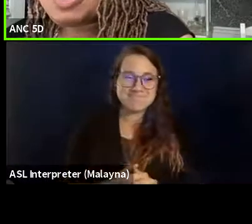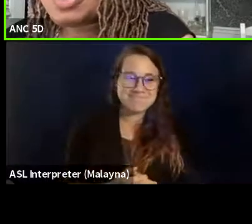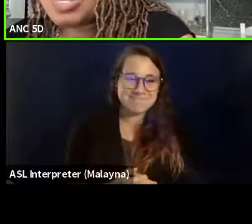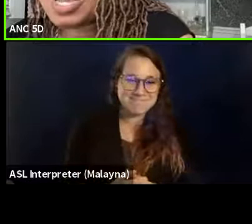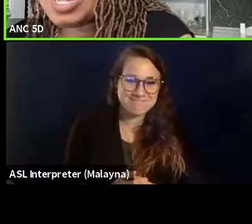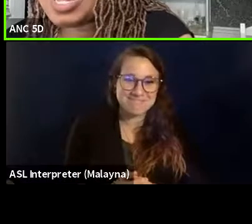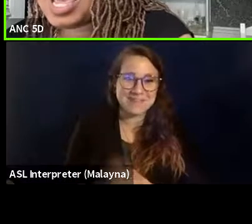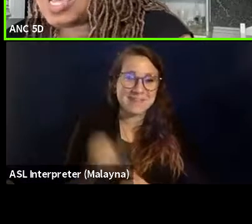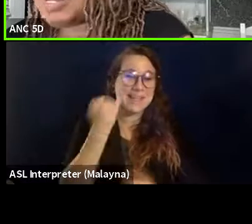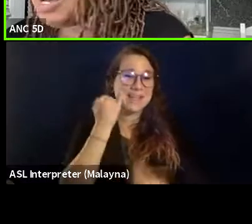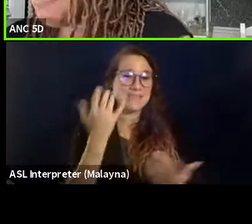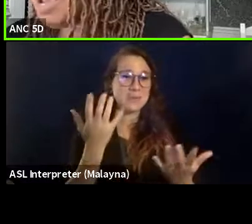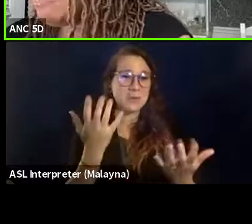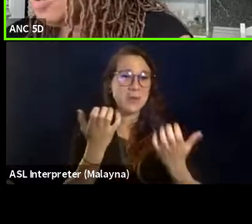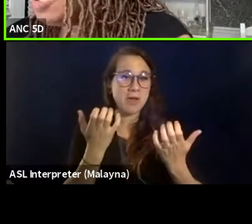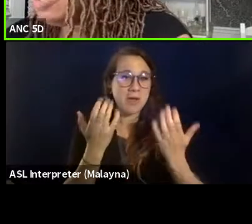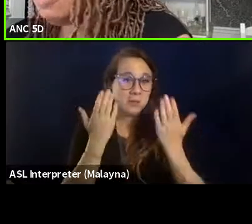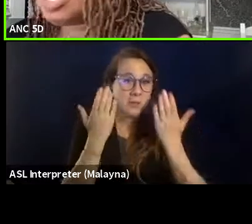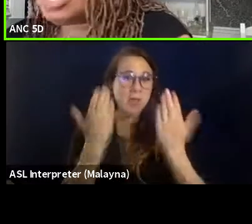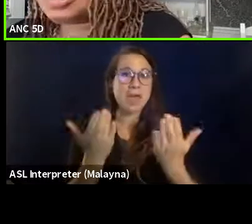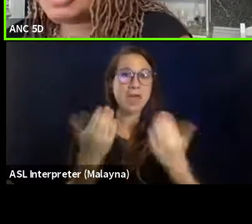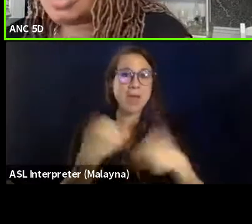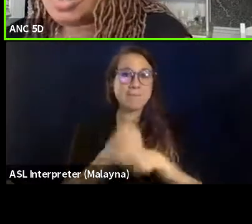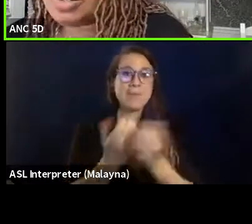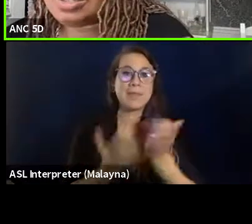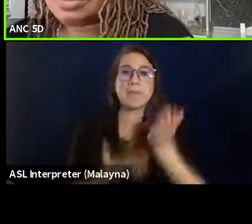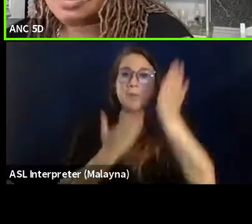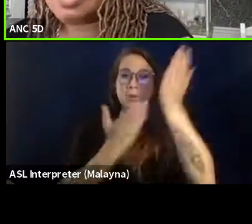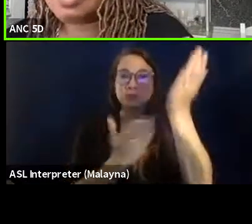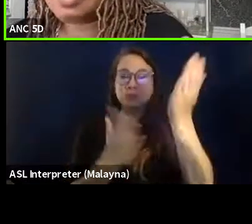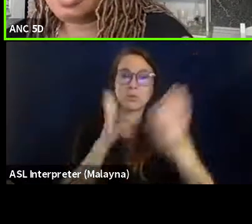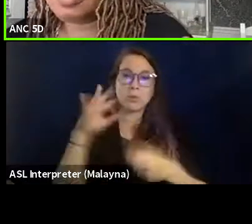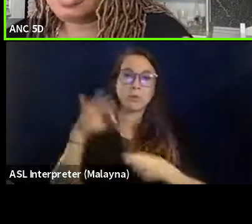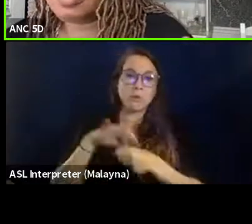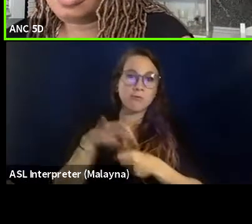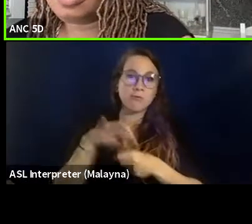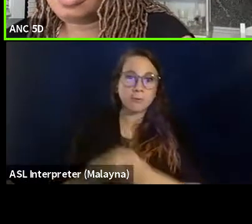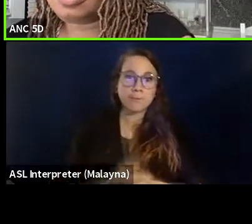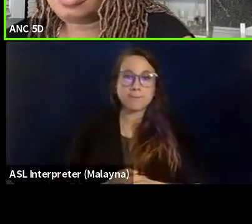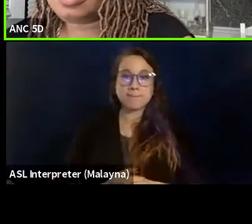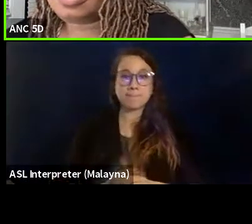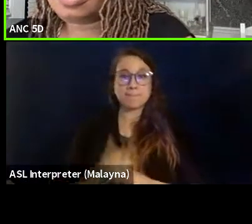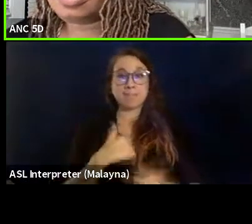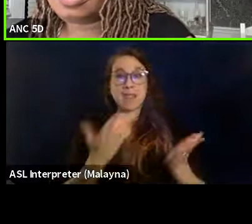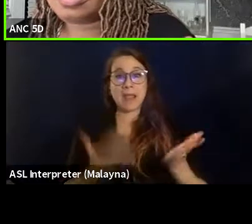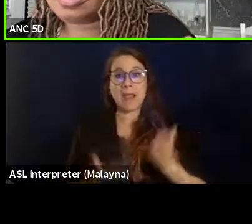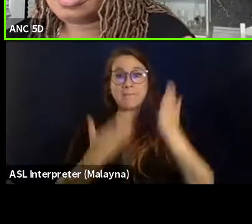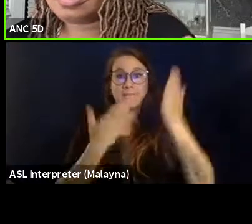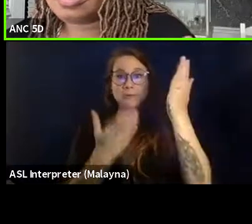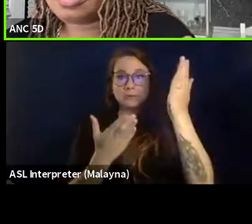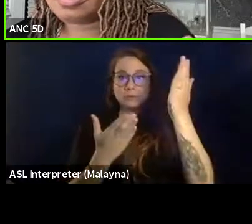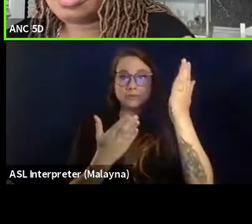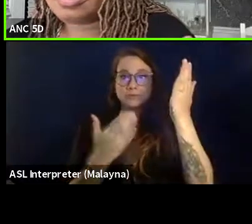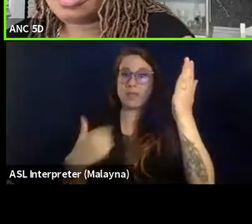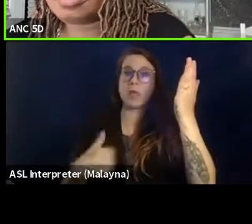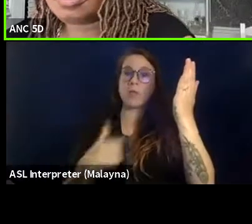Rhodes, if you'll go ahead and make a motion for us to vote on. I motion that we accept